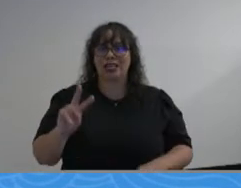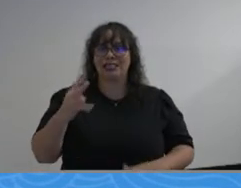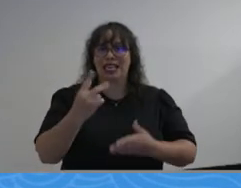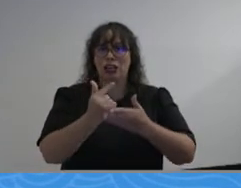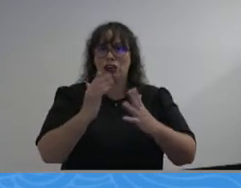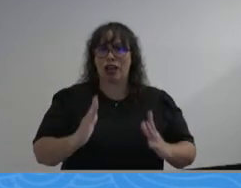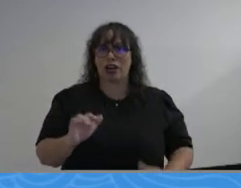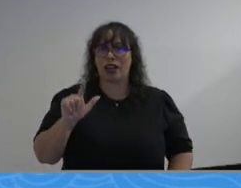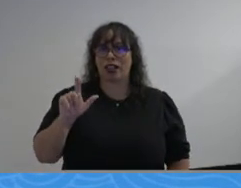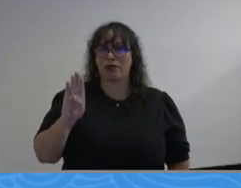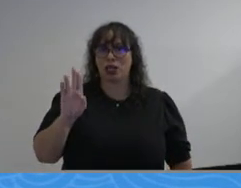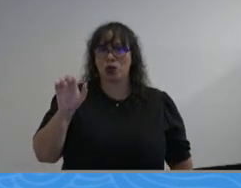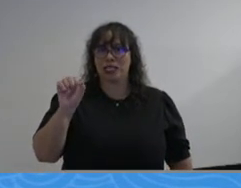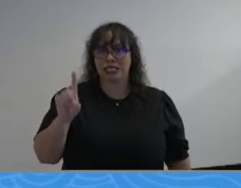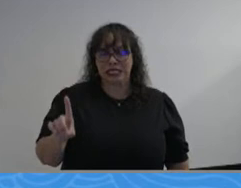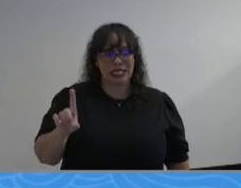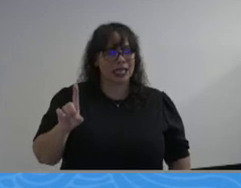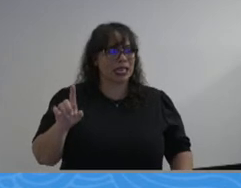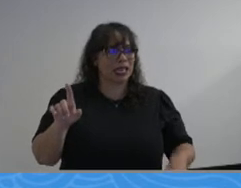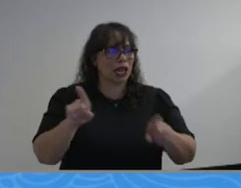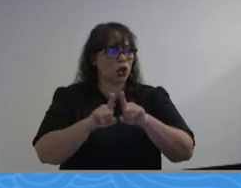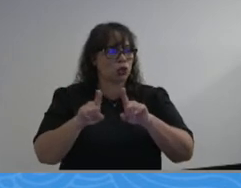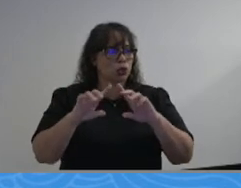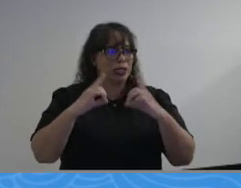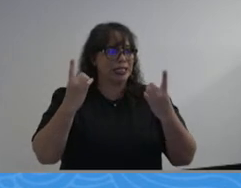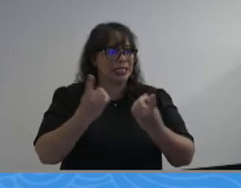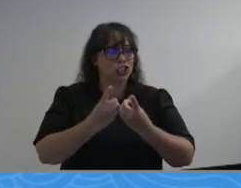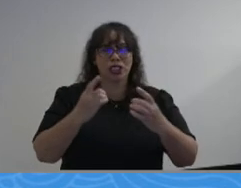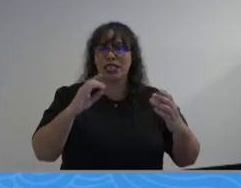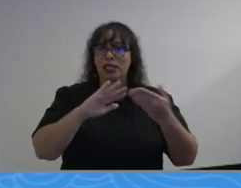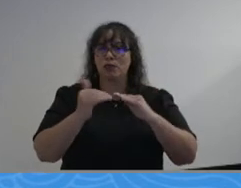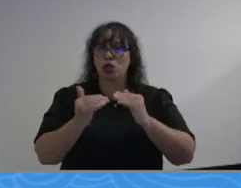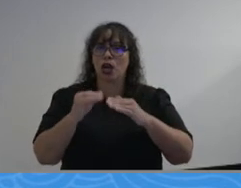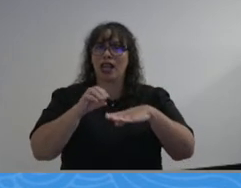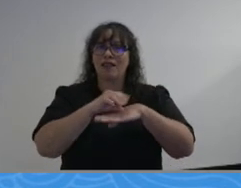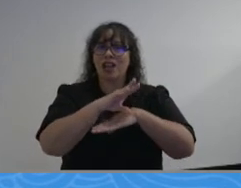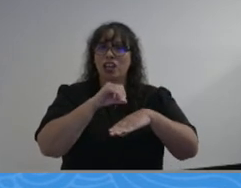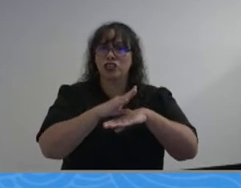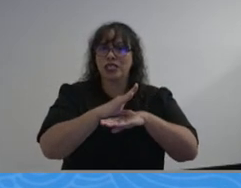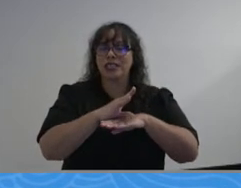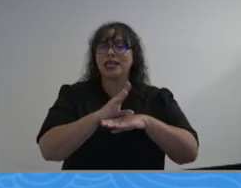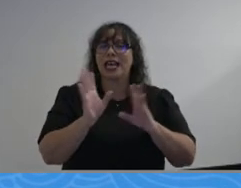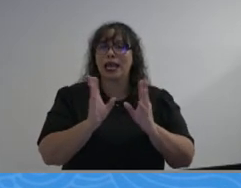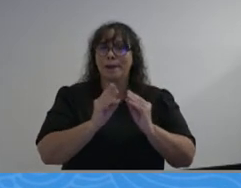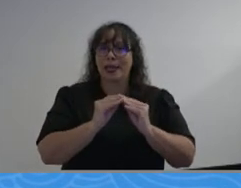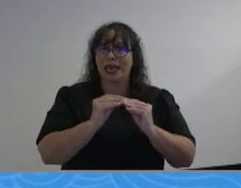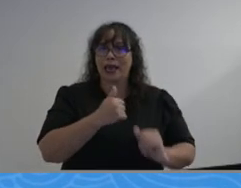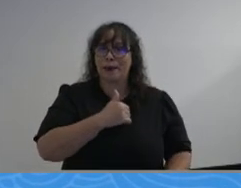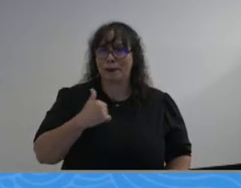grader in LBUSD, and also a district community advisory committee member.